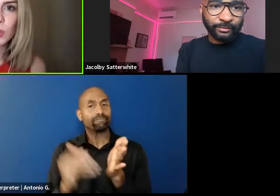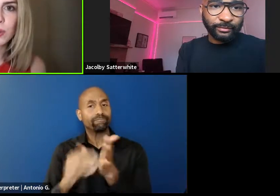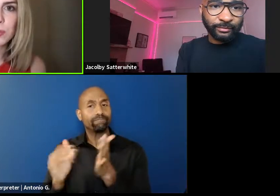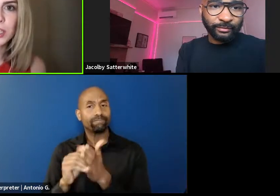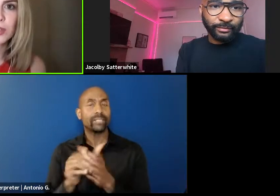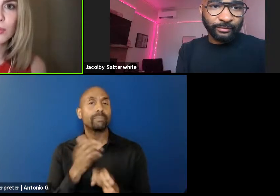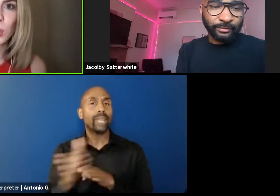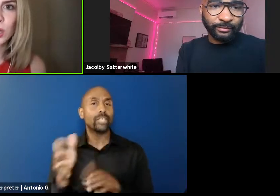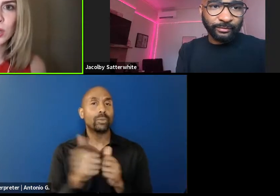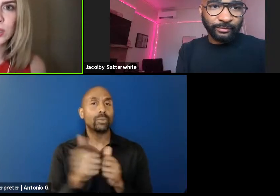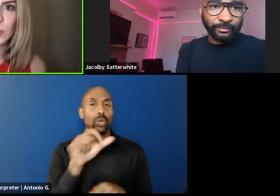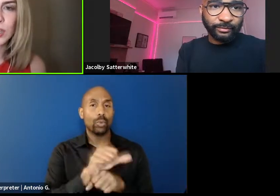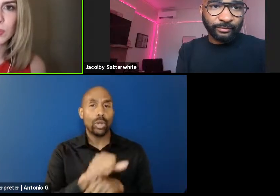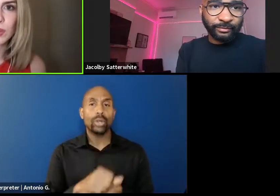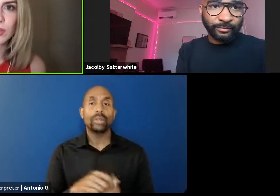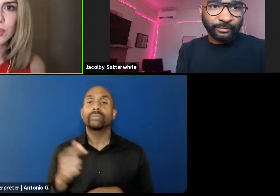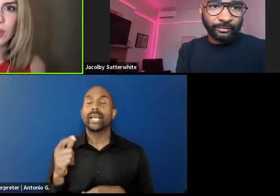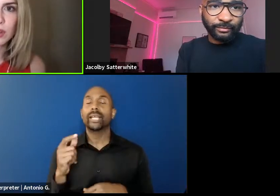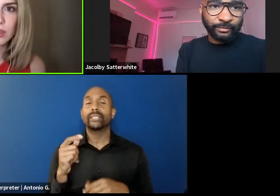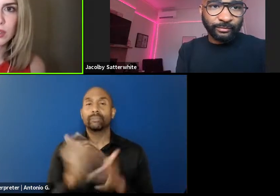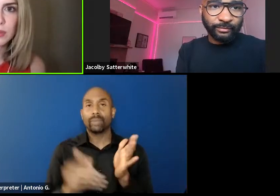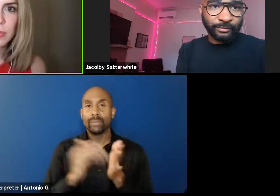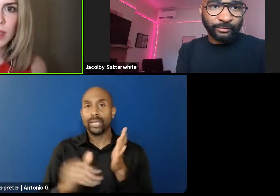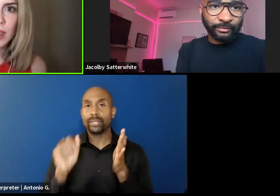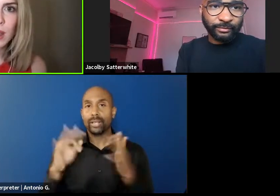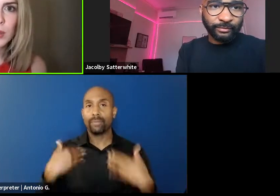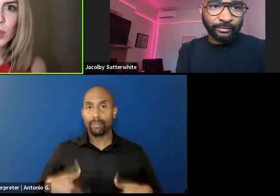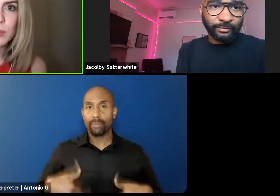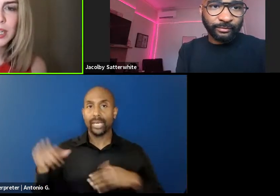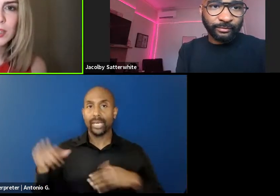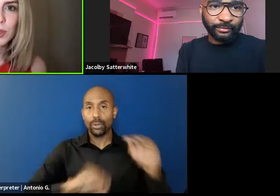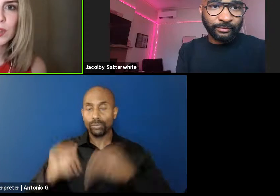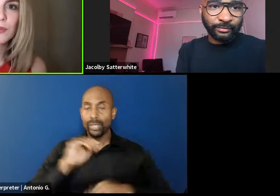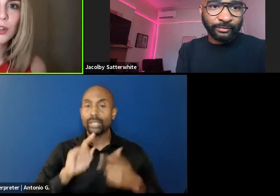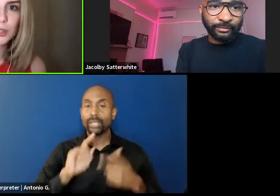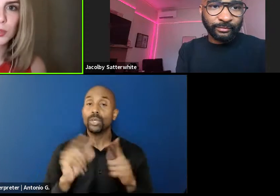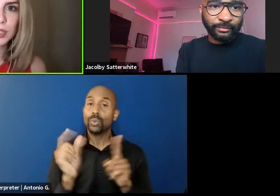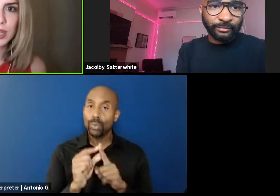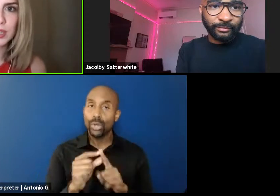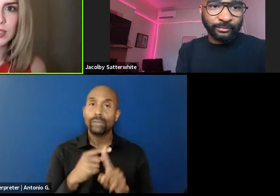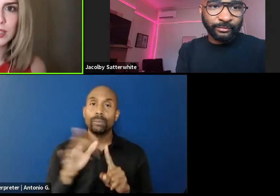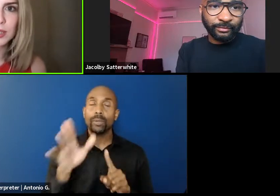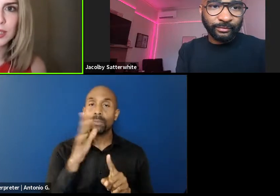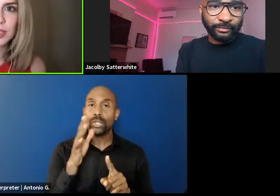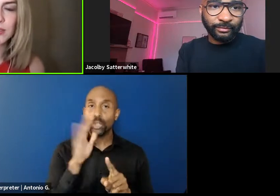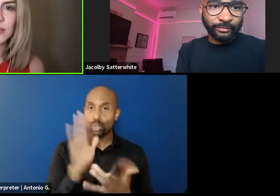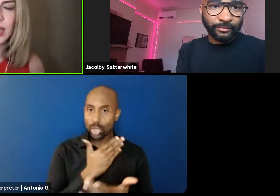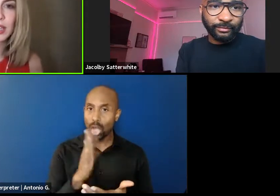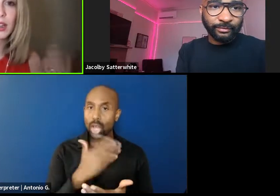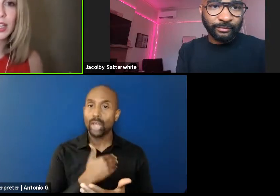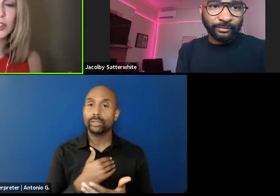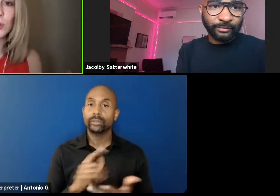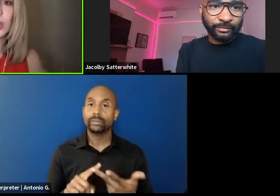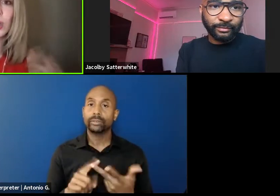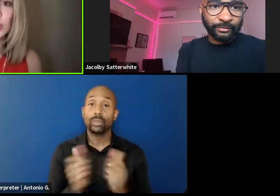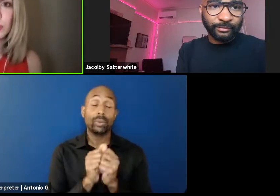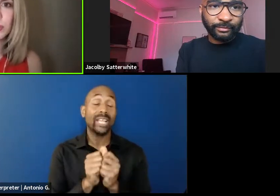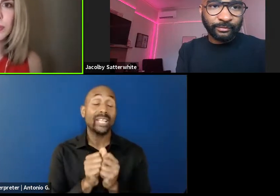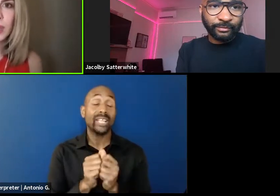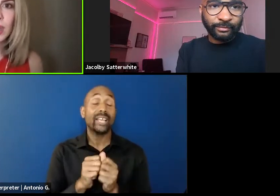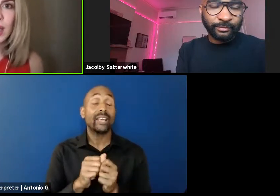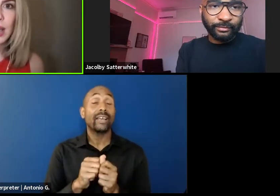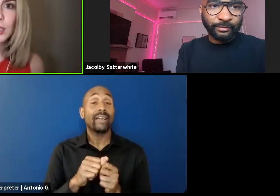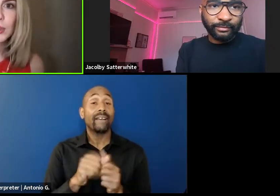movements or repetition of words within your mother's songs. And when placed within a virtual setting, it seems to signify a glitch or a